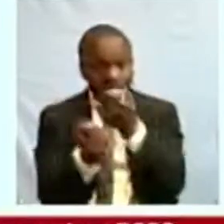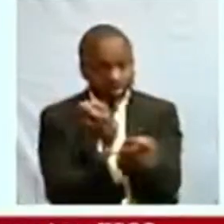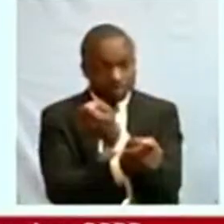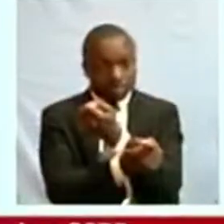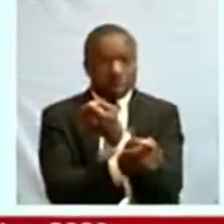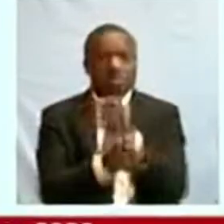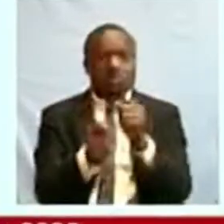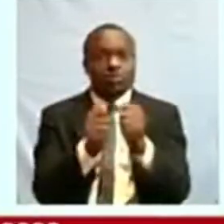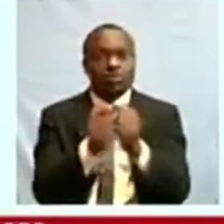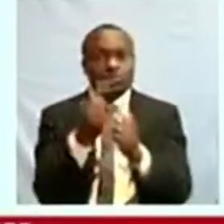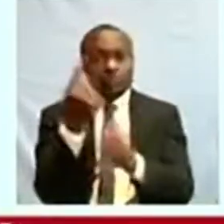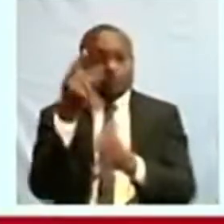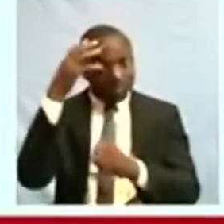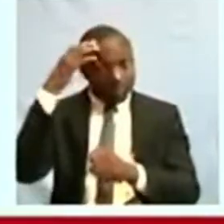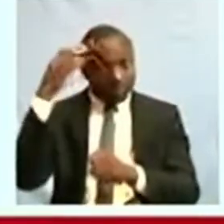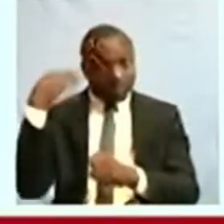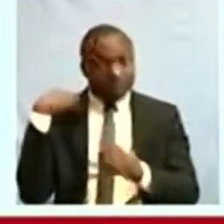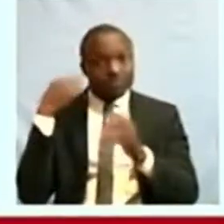to.